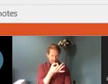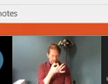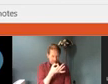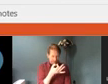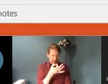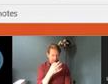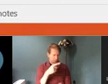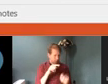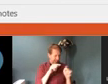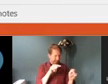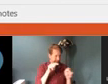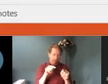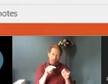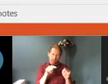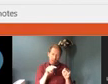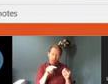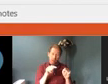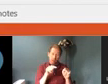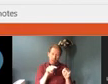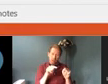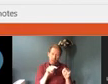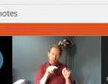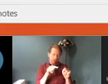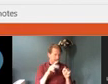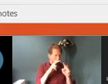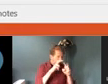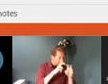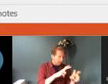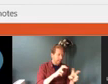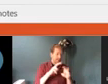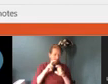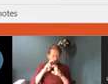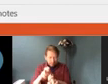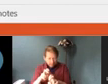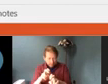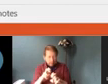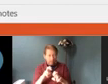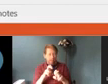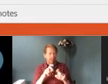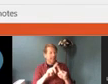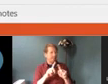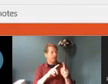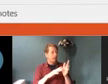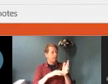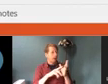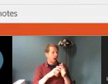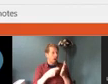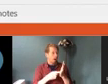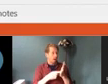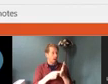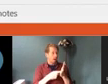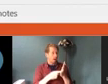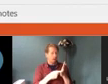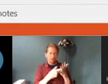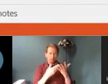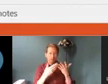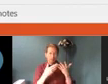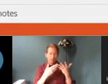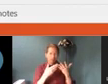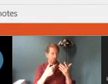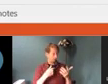two locations I looked at, and forensic markers I looked at in my studies in the project that were